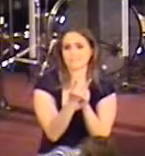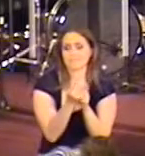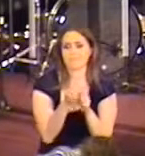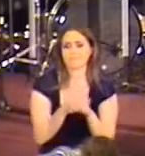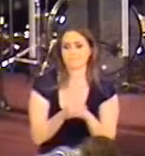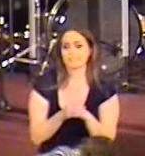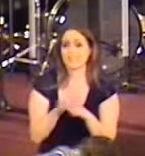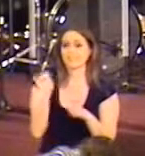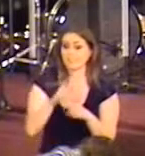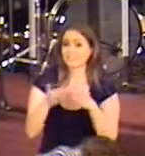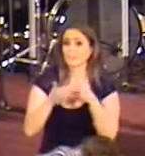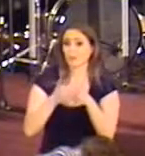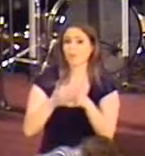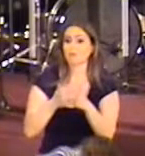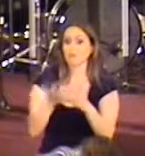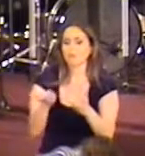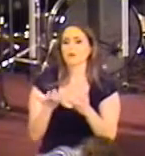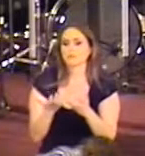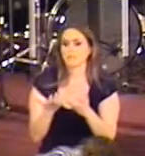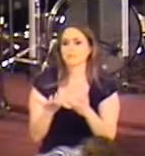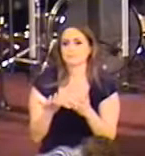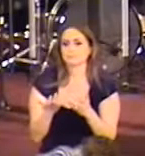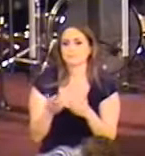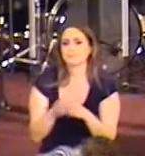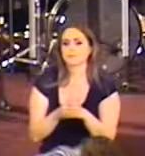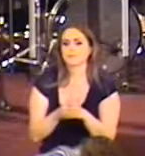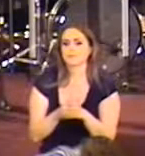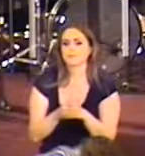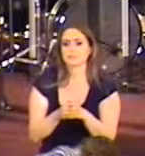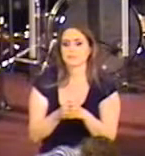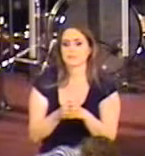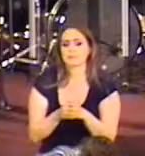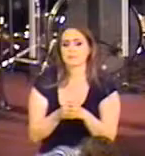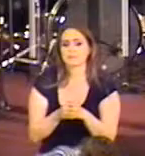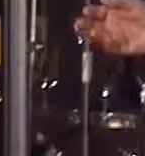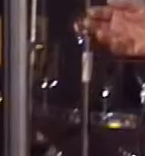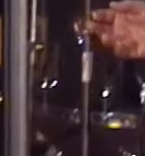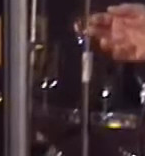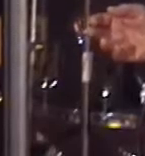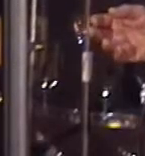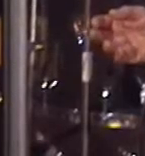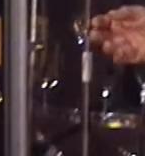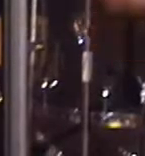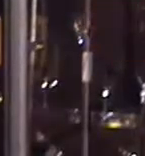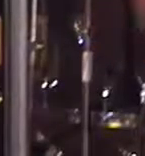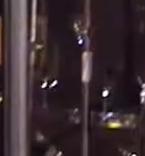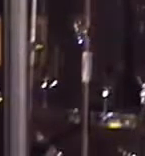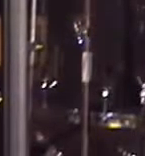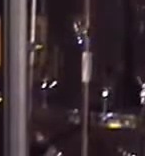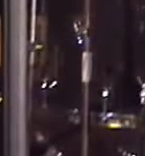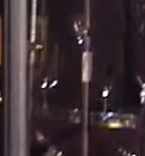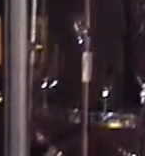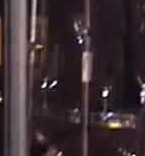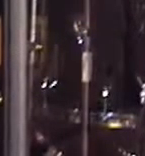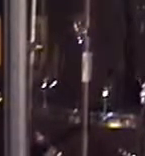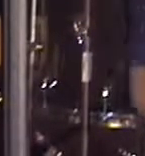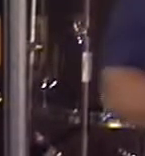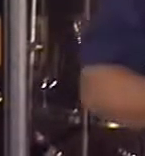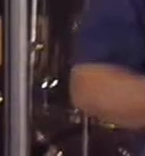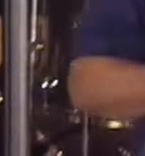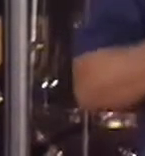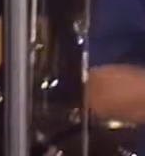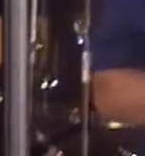That's how close he wanted to be. And it just wasn't on the Sabbath. Just wasn't on Wednesday's suppers. It was every day, all